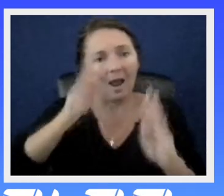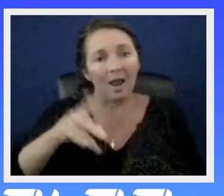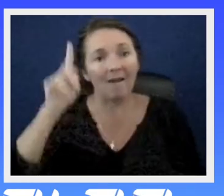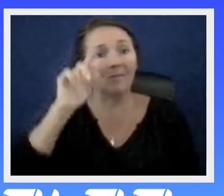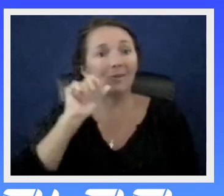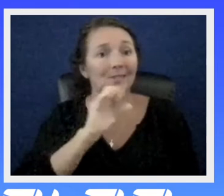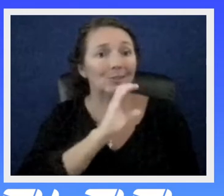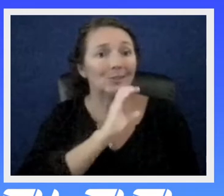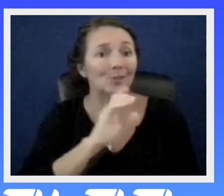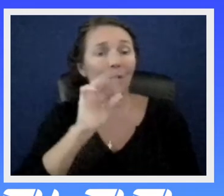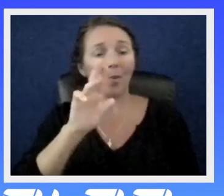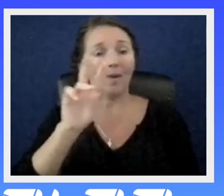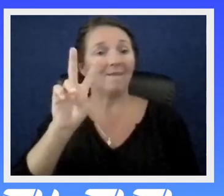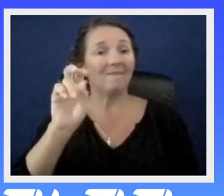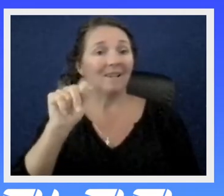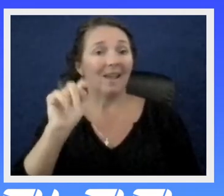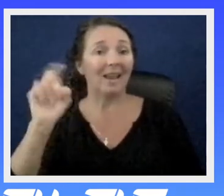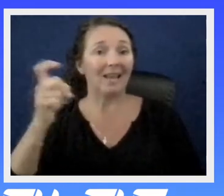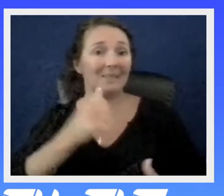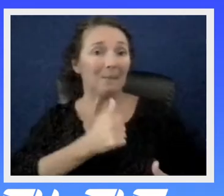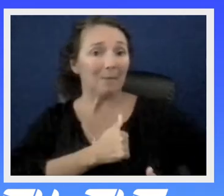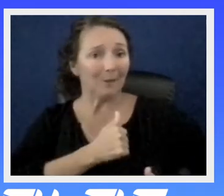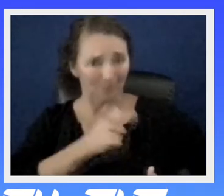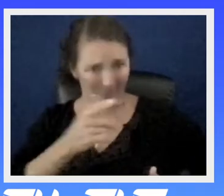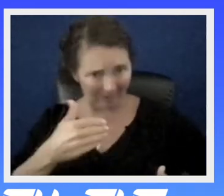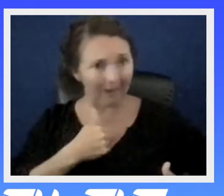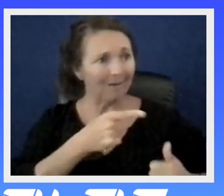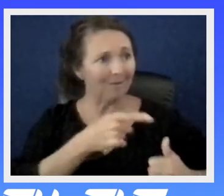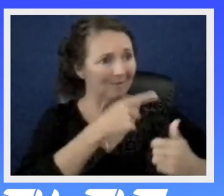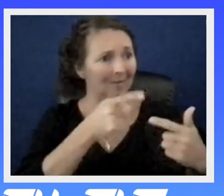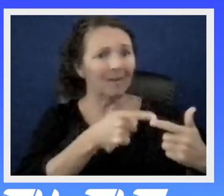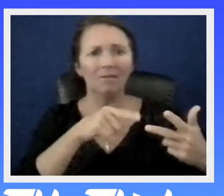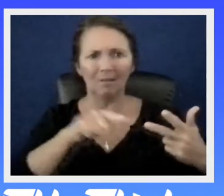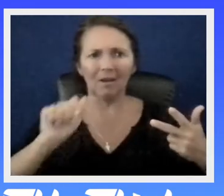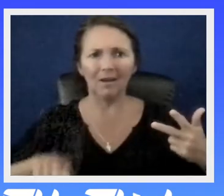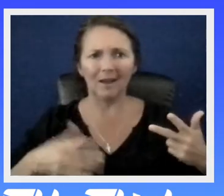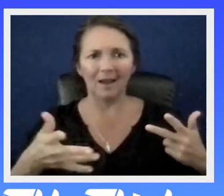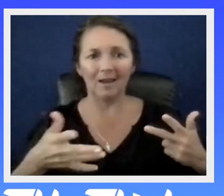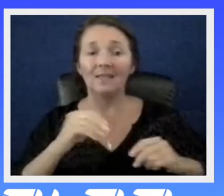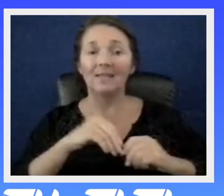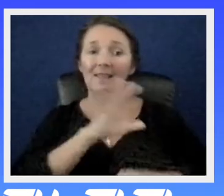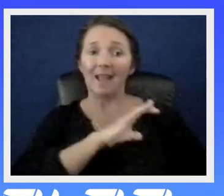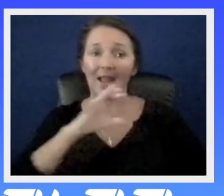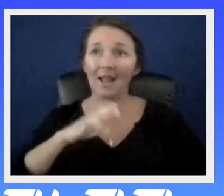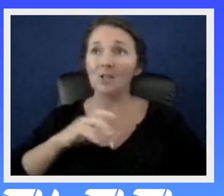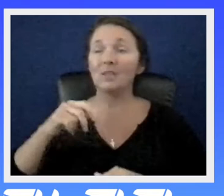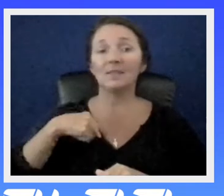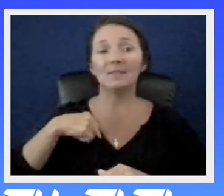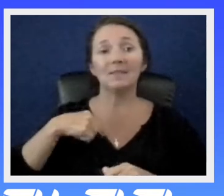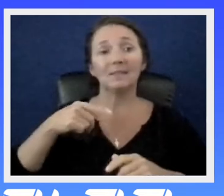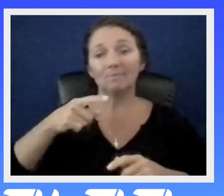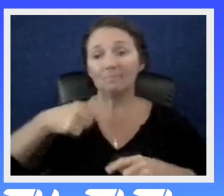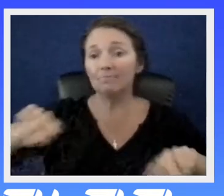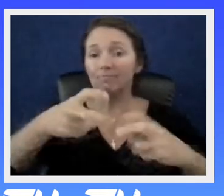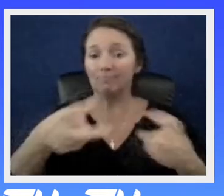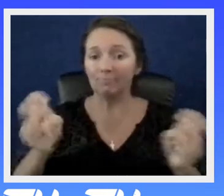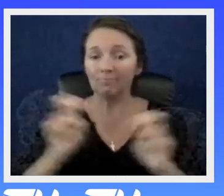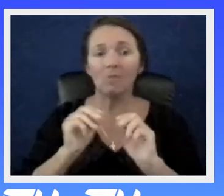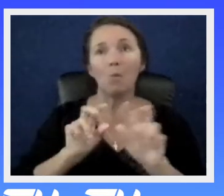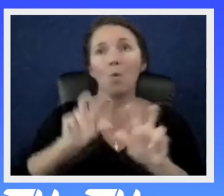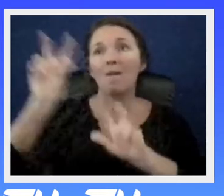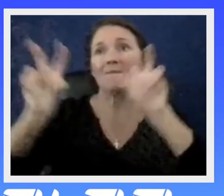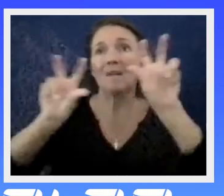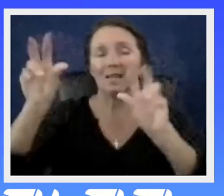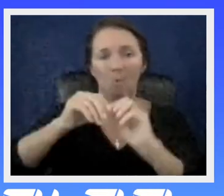I think based on what we hear, on the council side during these hearings, we could be doing greater investments and more with greater intentionality for